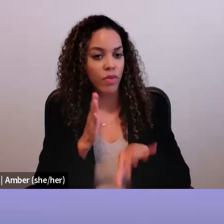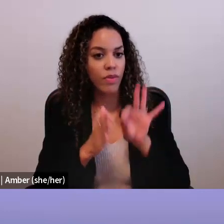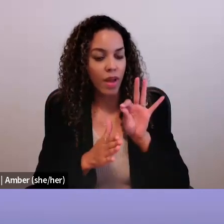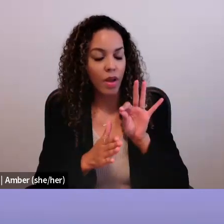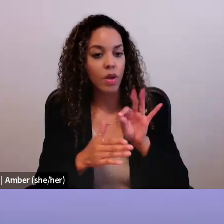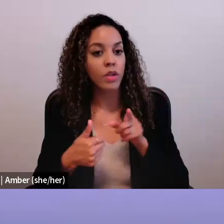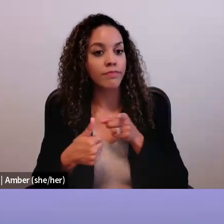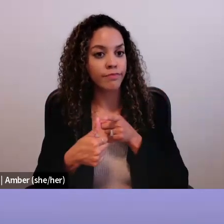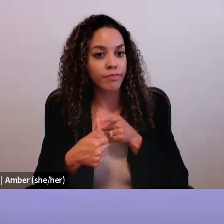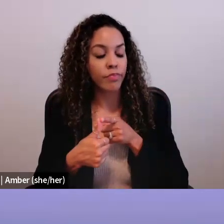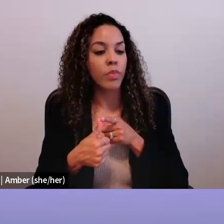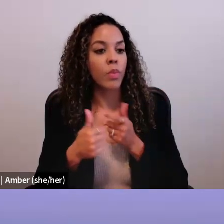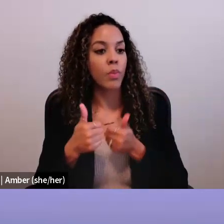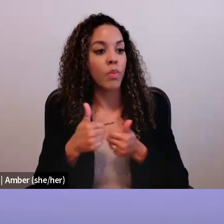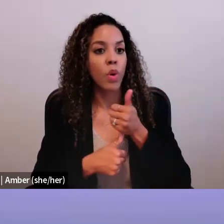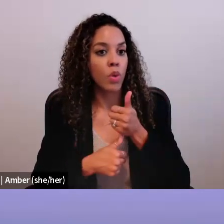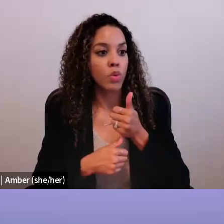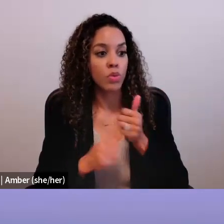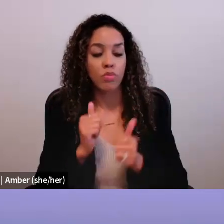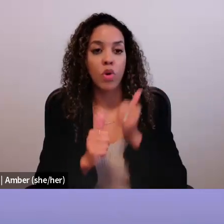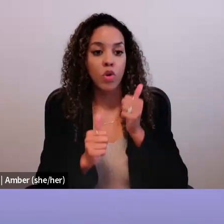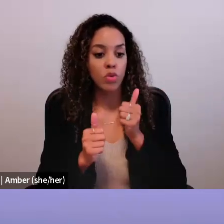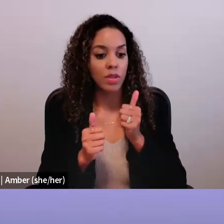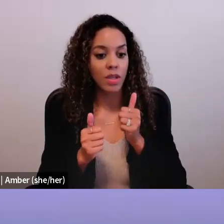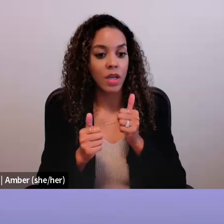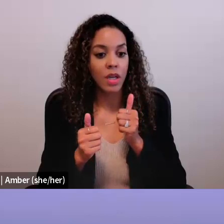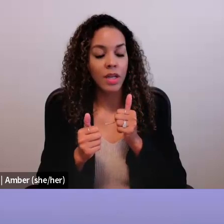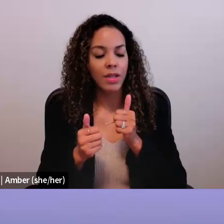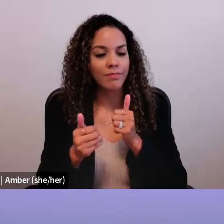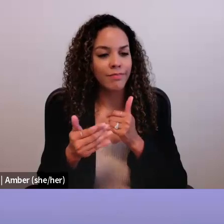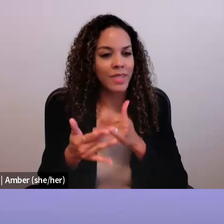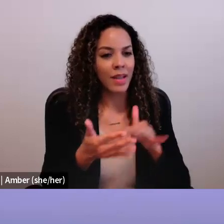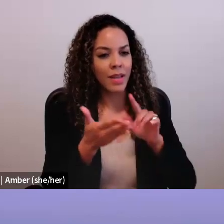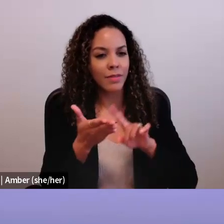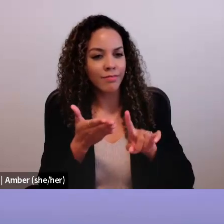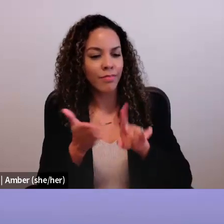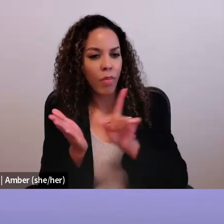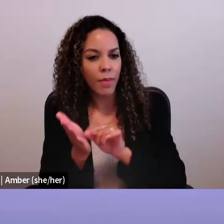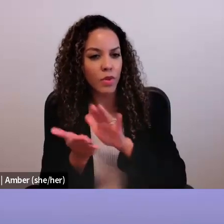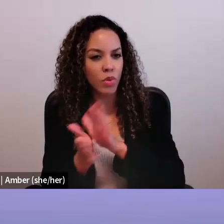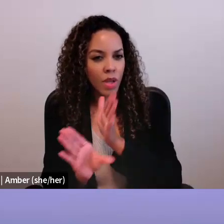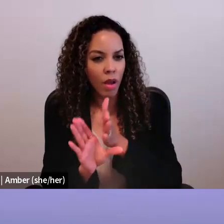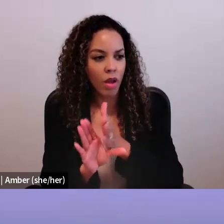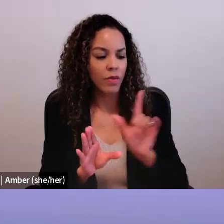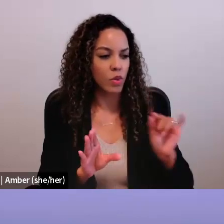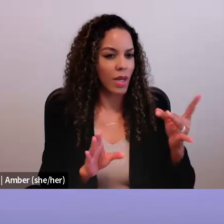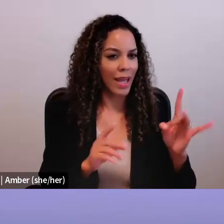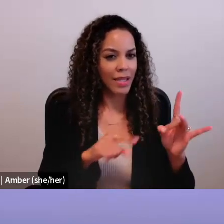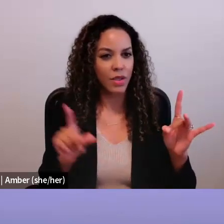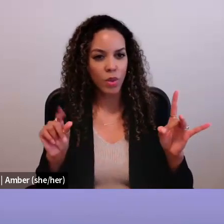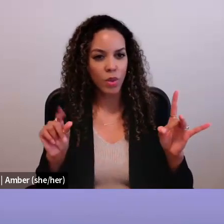one, the majority of the studies published in school psychology from 2018 to 2020 are based on